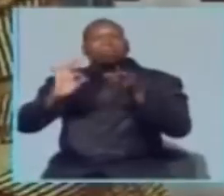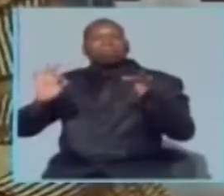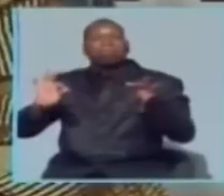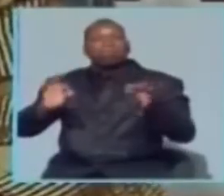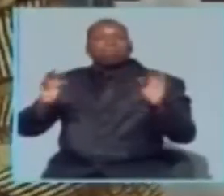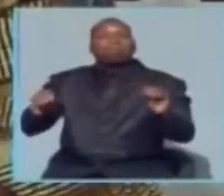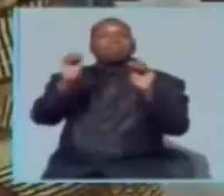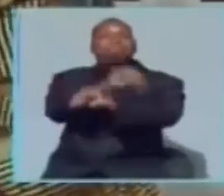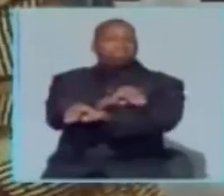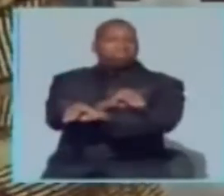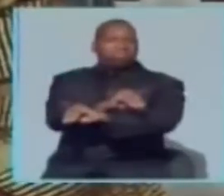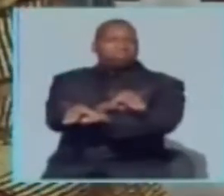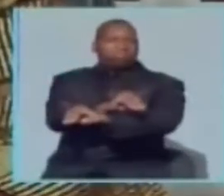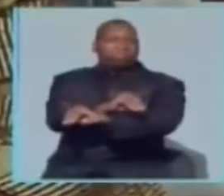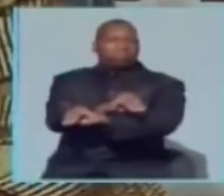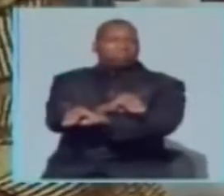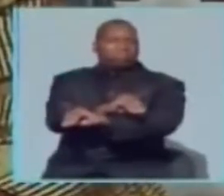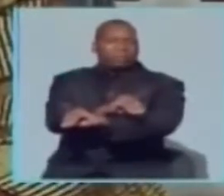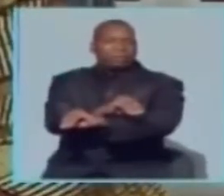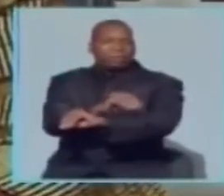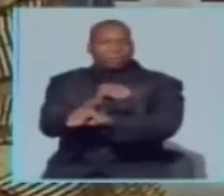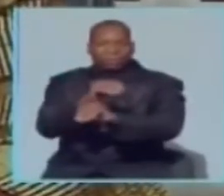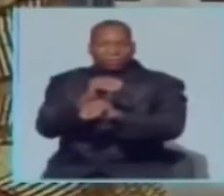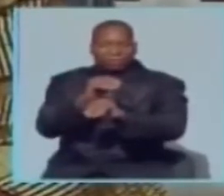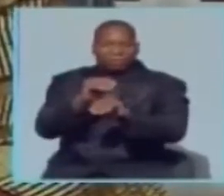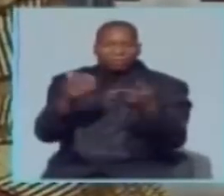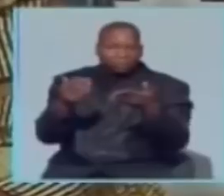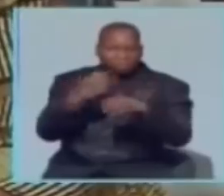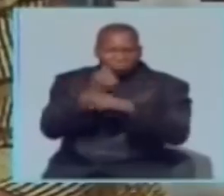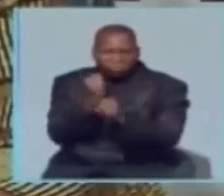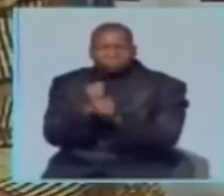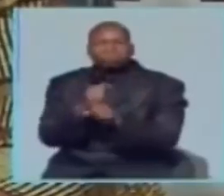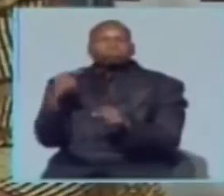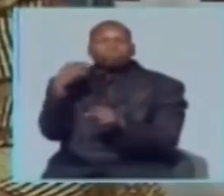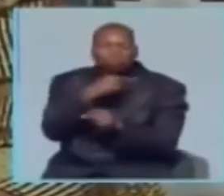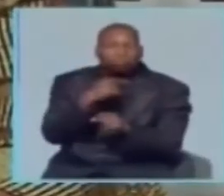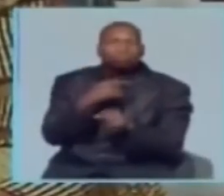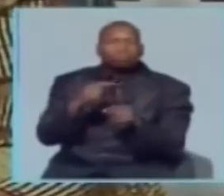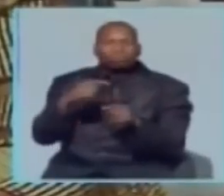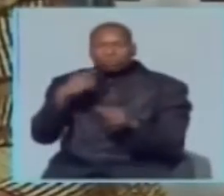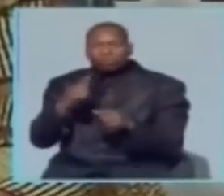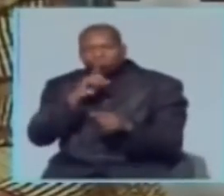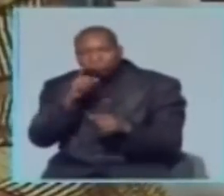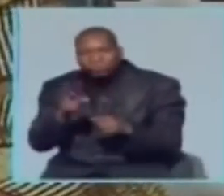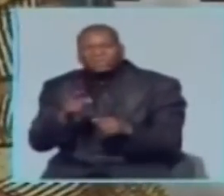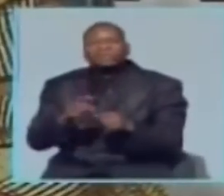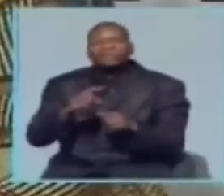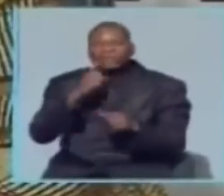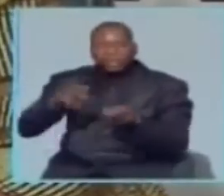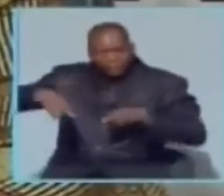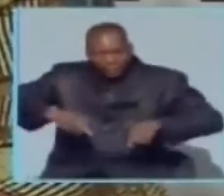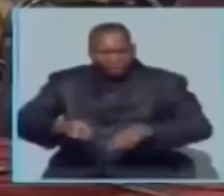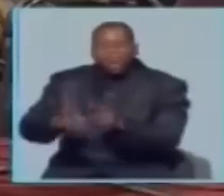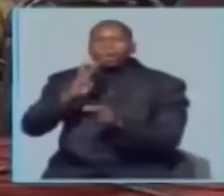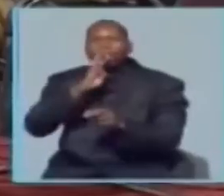rearranging rumors to try and make them look like facts. When we say there is no water in the rivers, it is because there